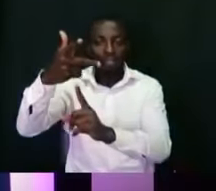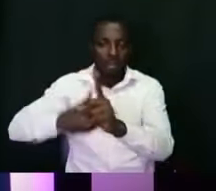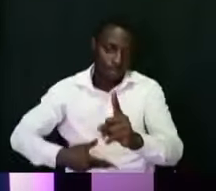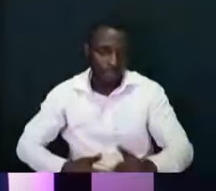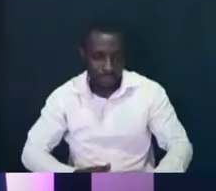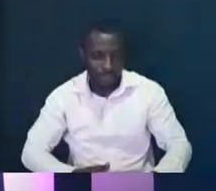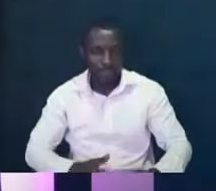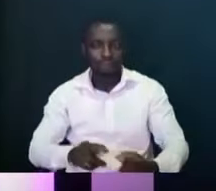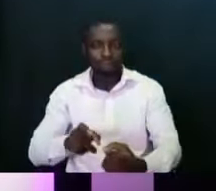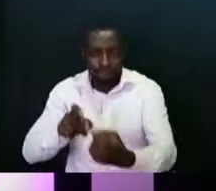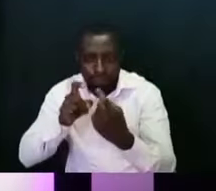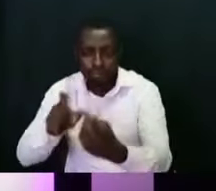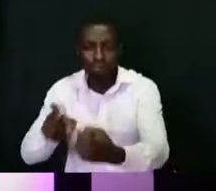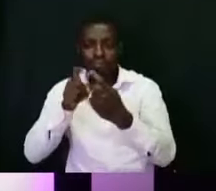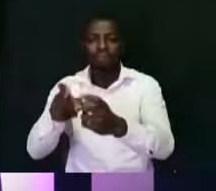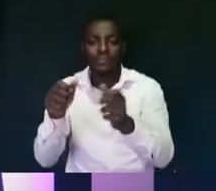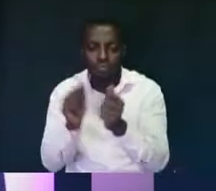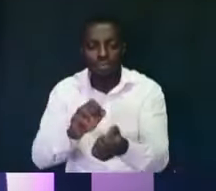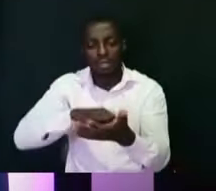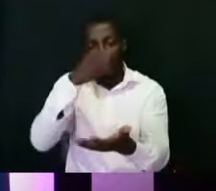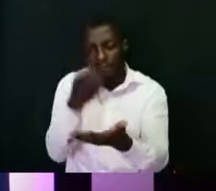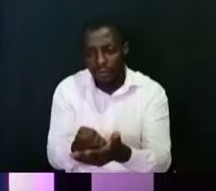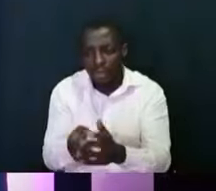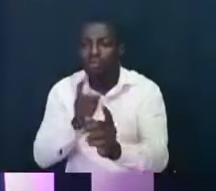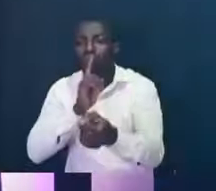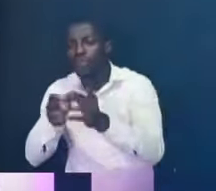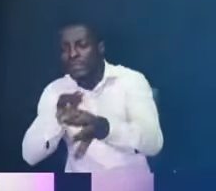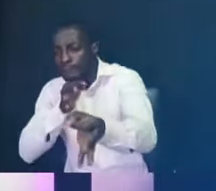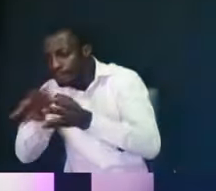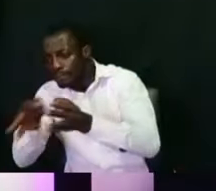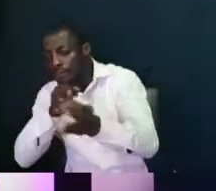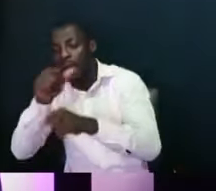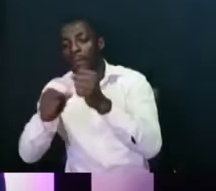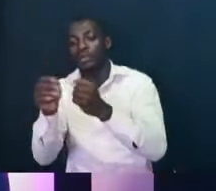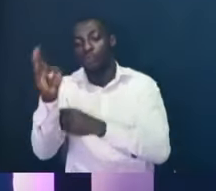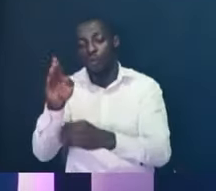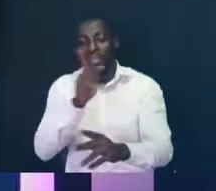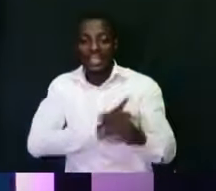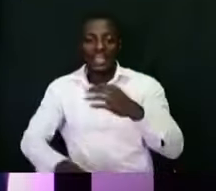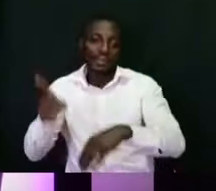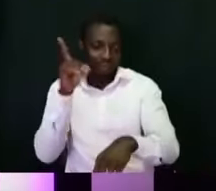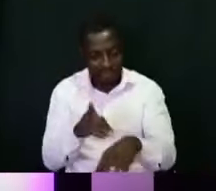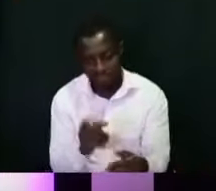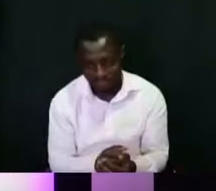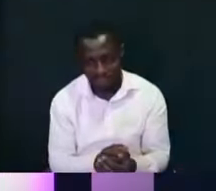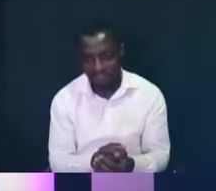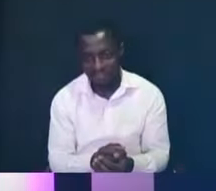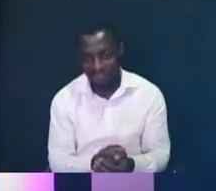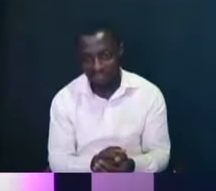3 months, arguing persuasively about kingdom of God.